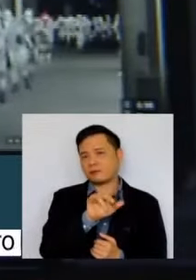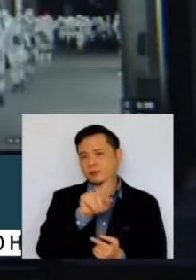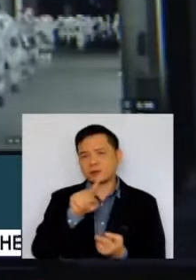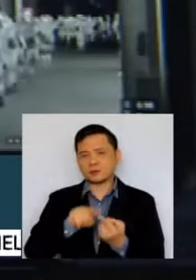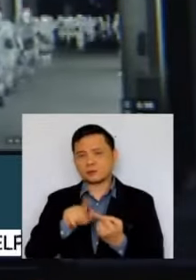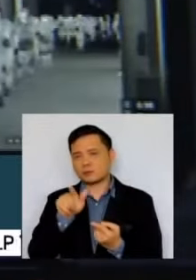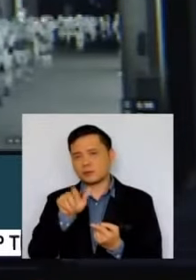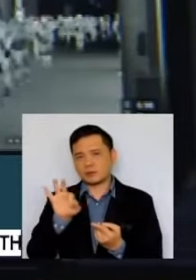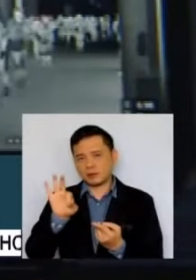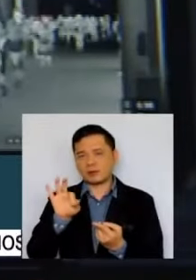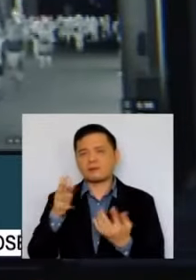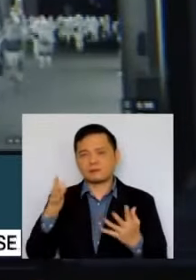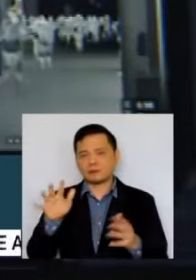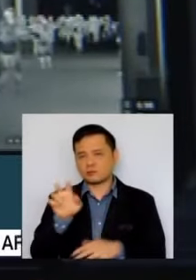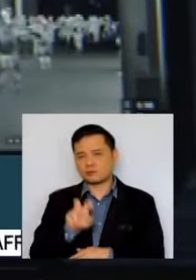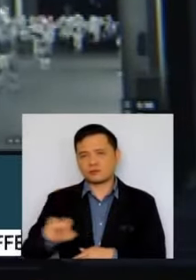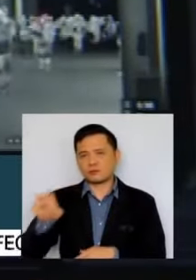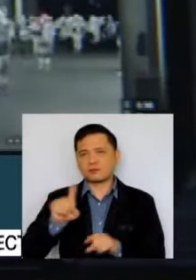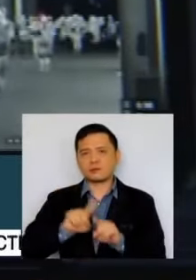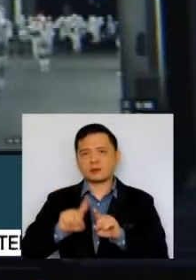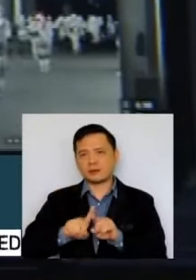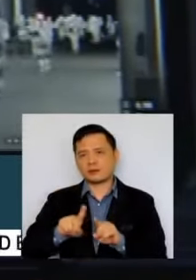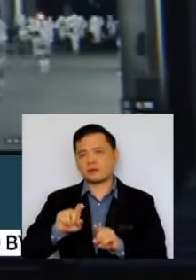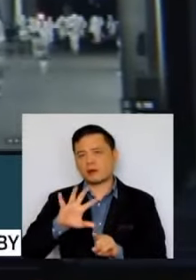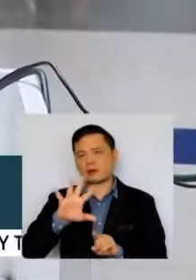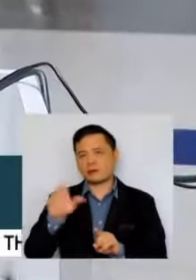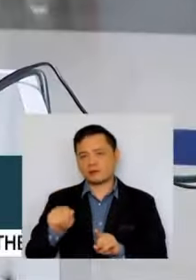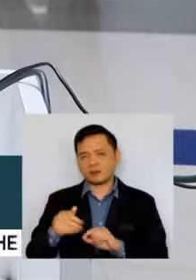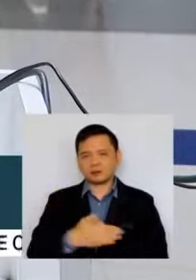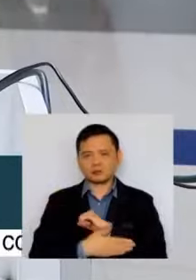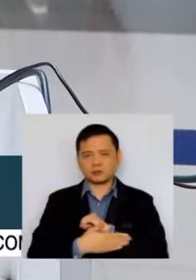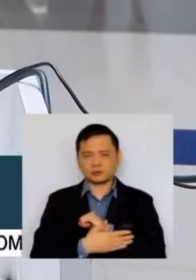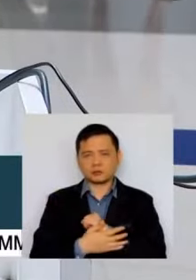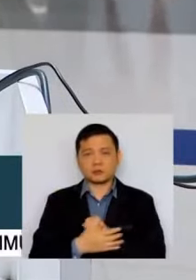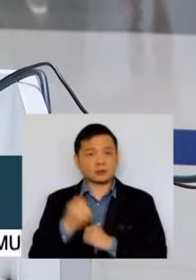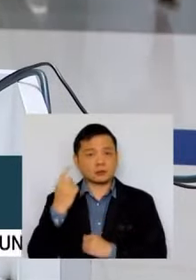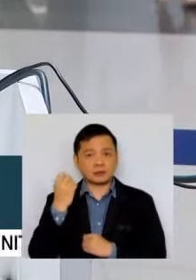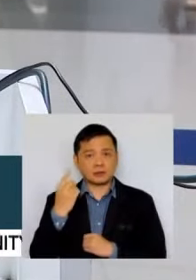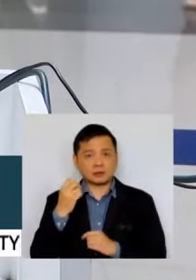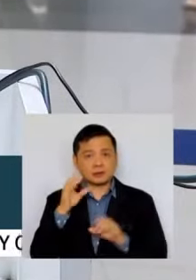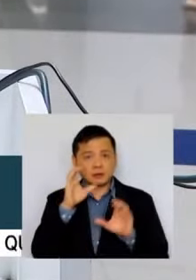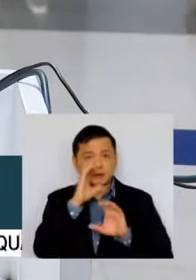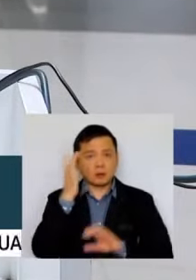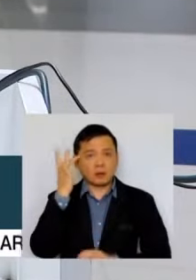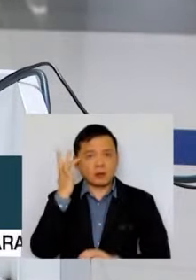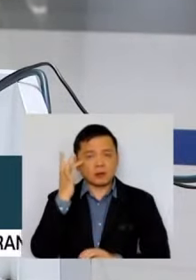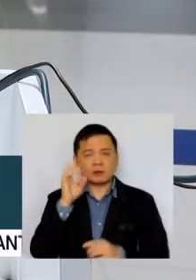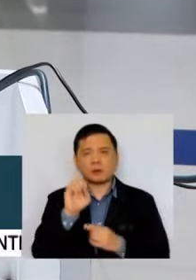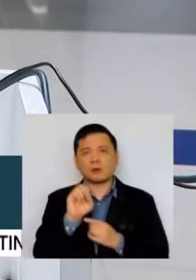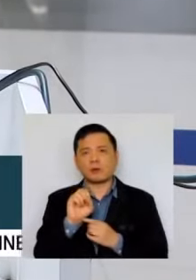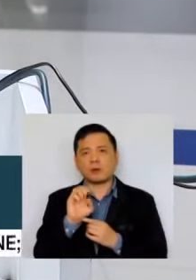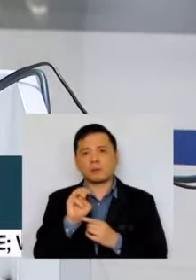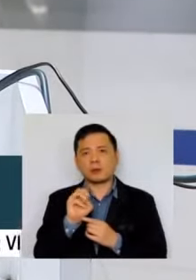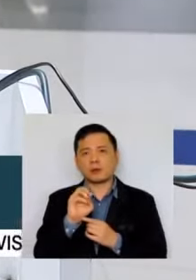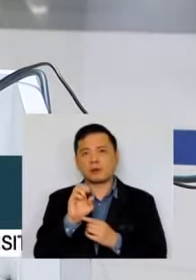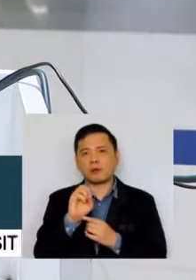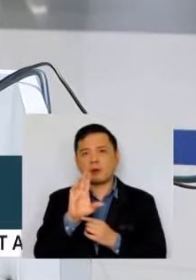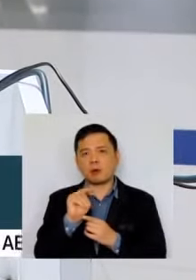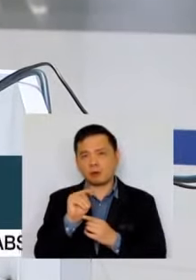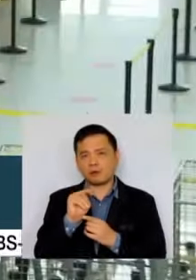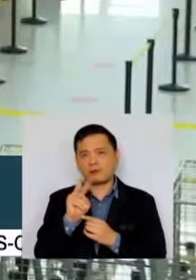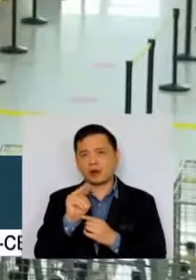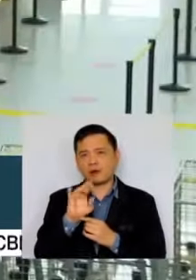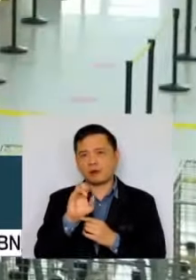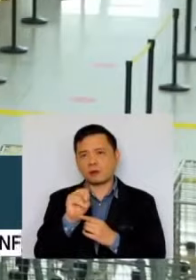on several African countries was imposed due to the emergence of the Omicron variant. The health department says the five are now